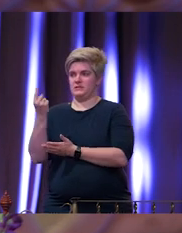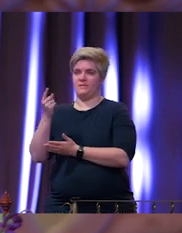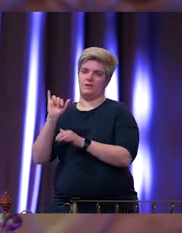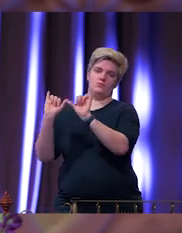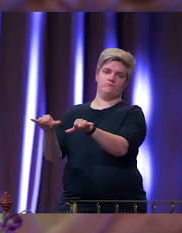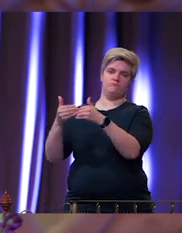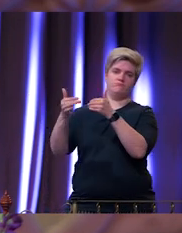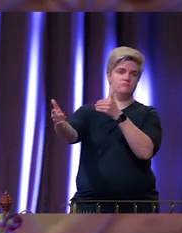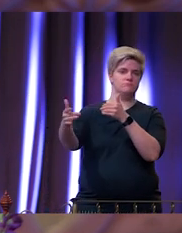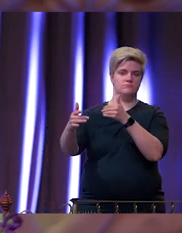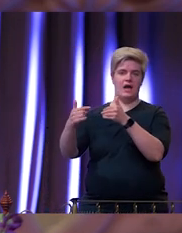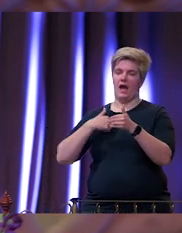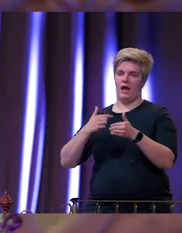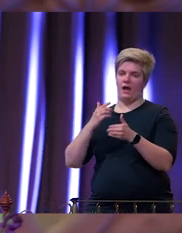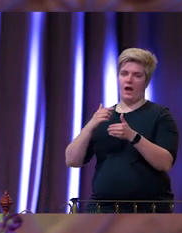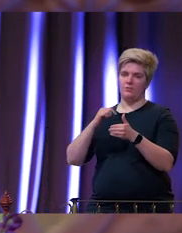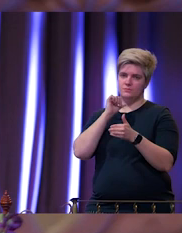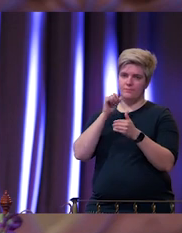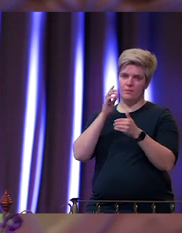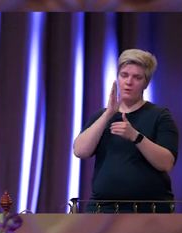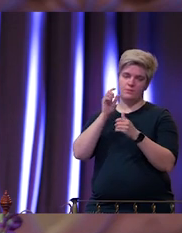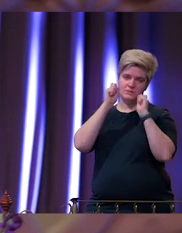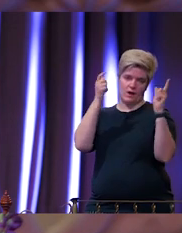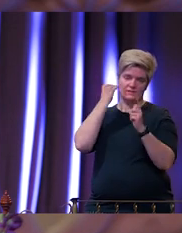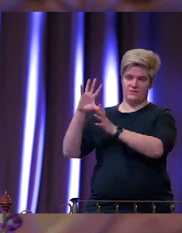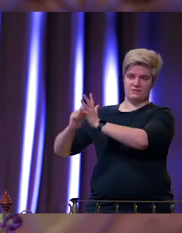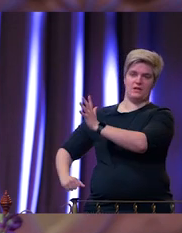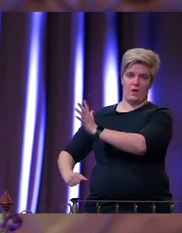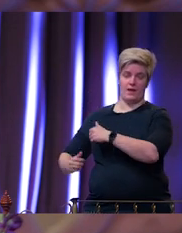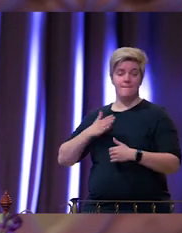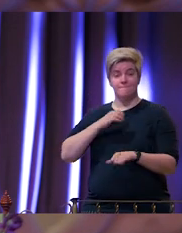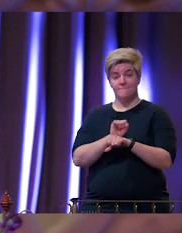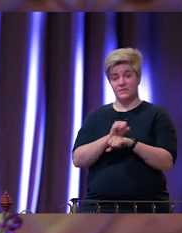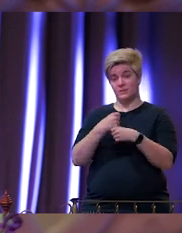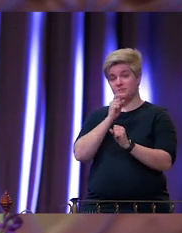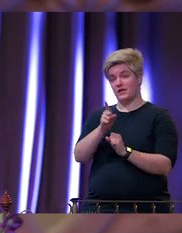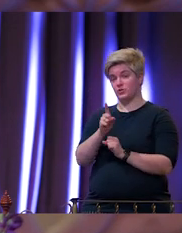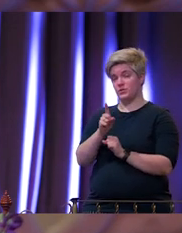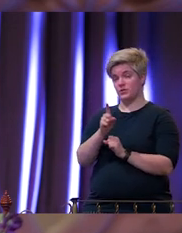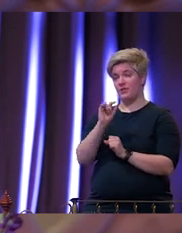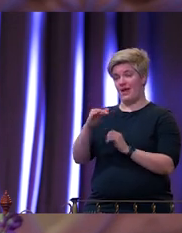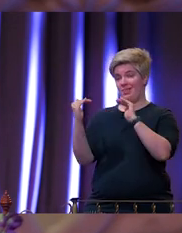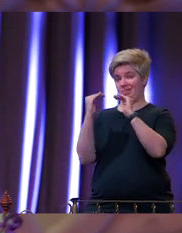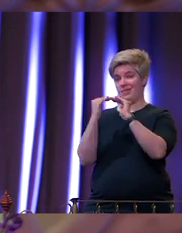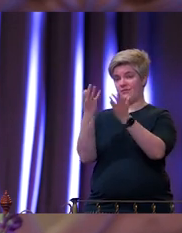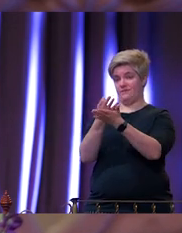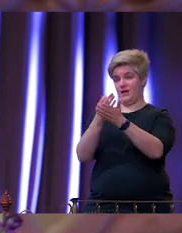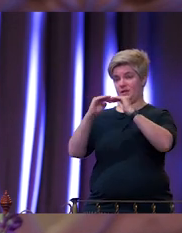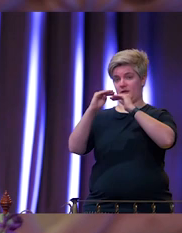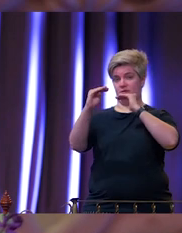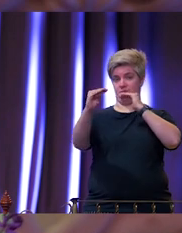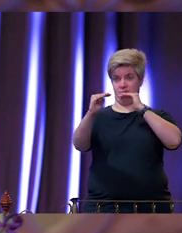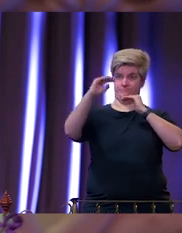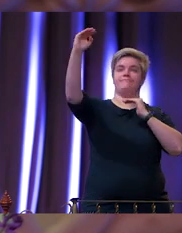would be very, very surprised if that was taken away. I think my job, right, is to ensure that that level of funding